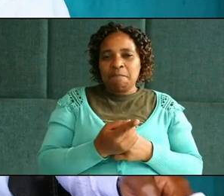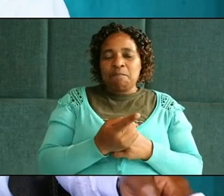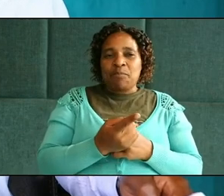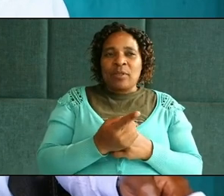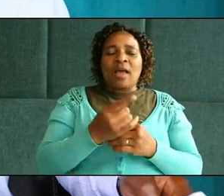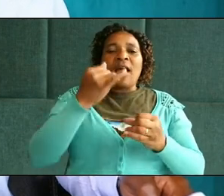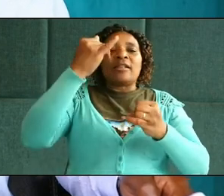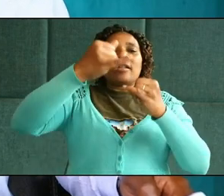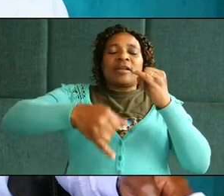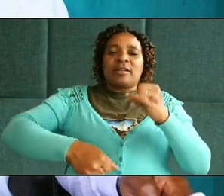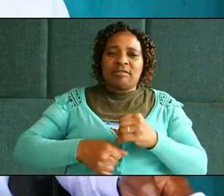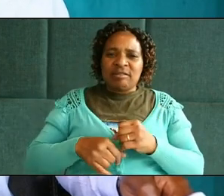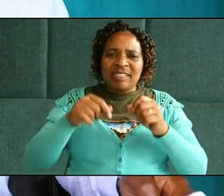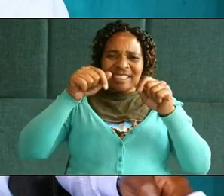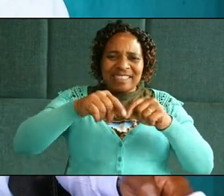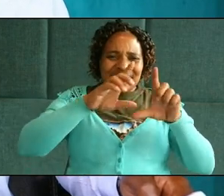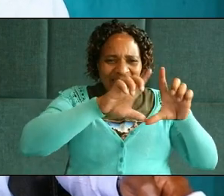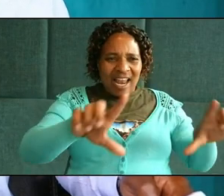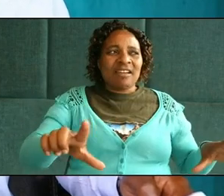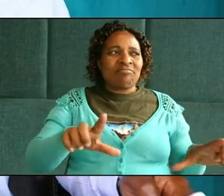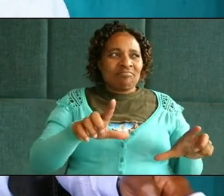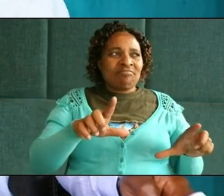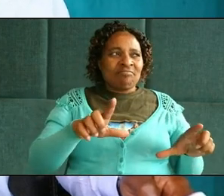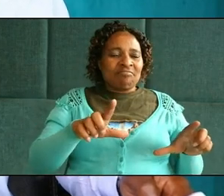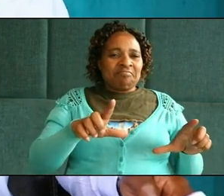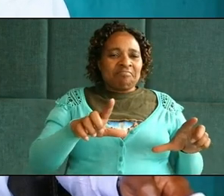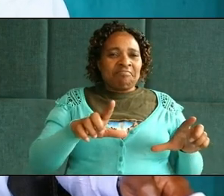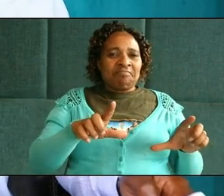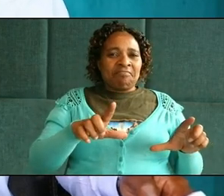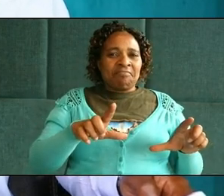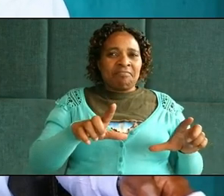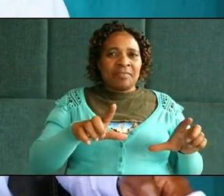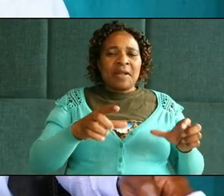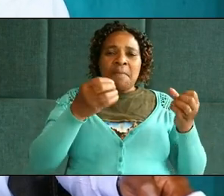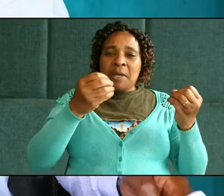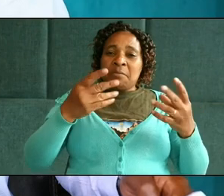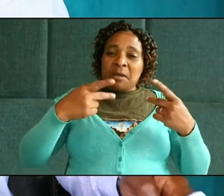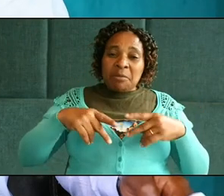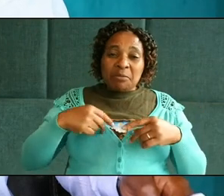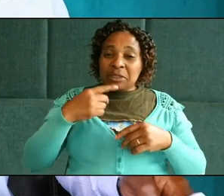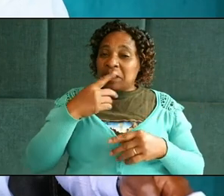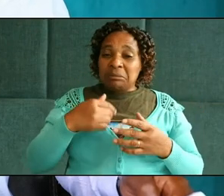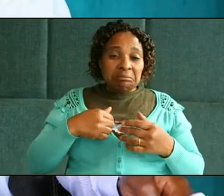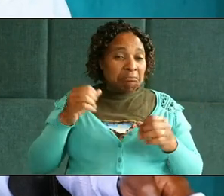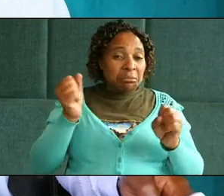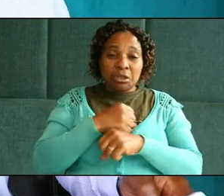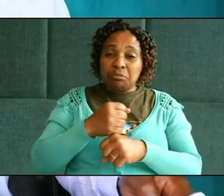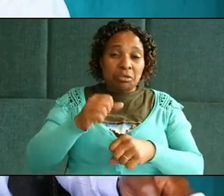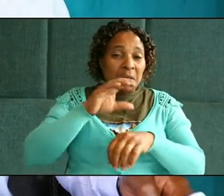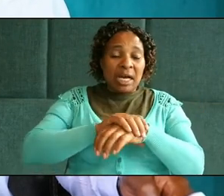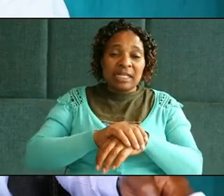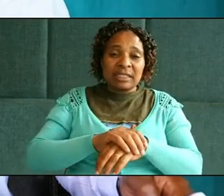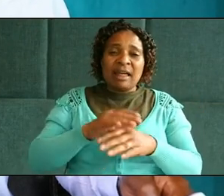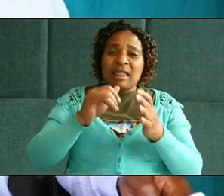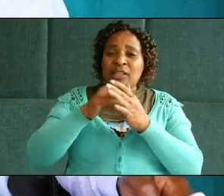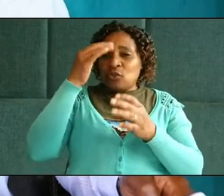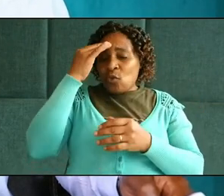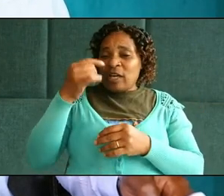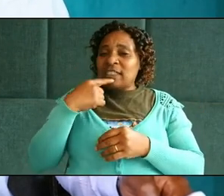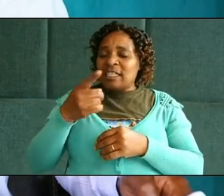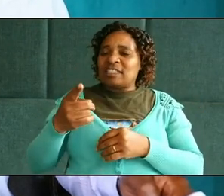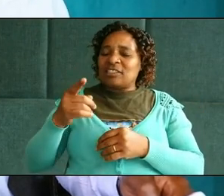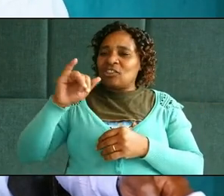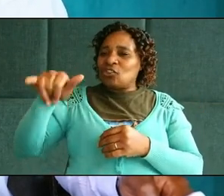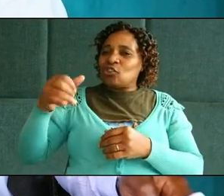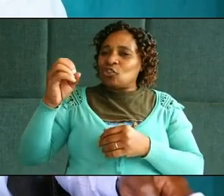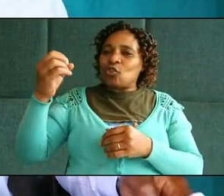end, it was like, this is the land. Many people, they were like, we cannot get it. That's why he was like telling